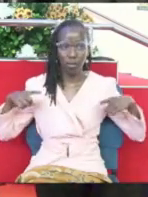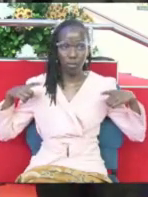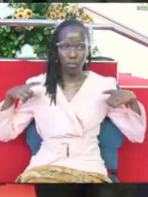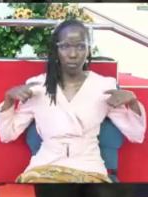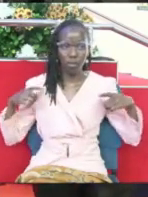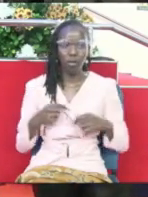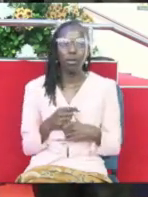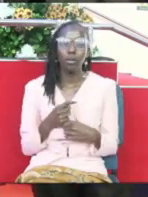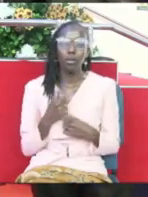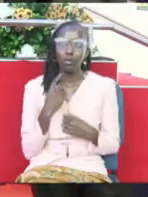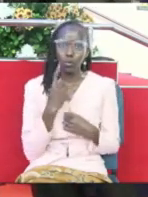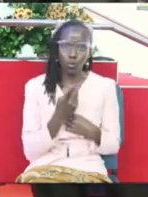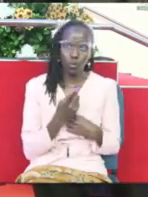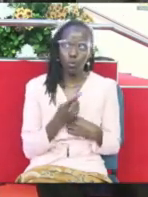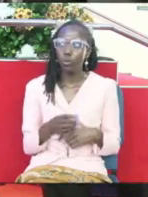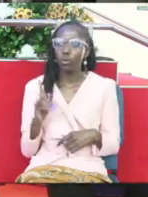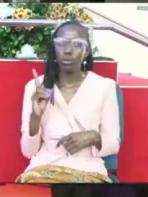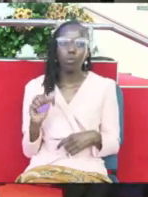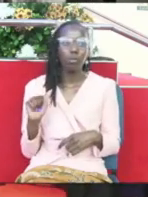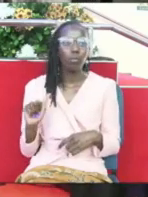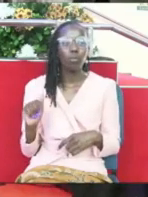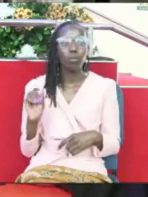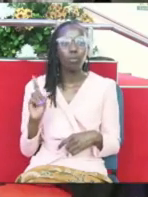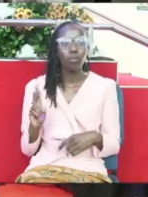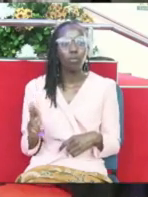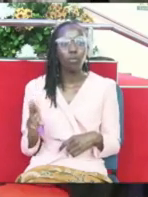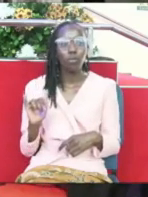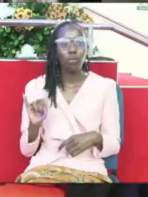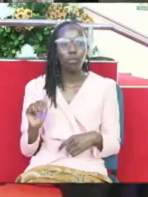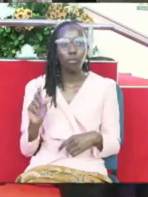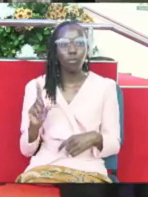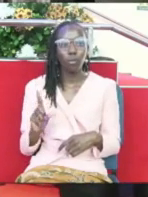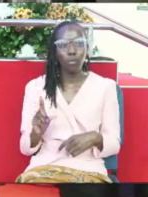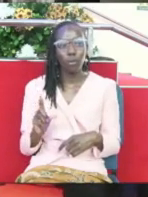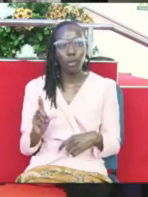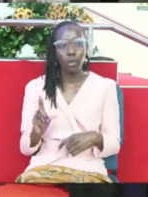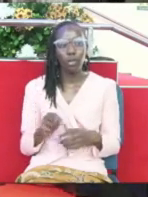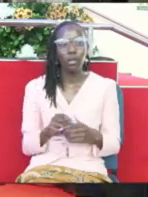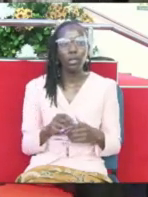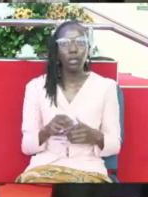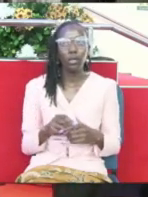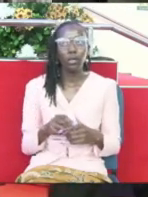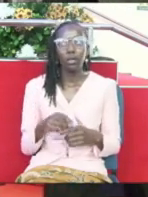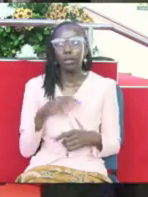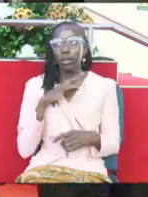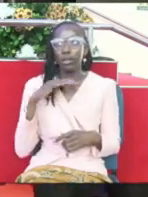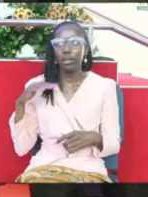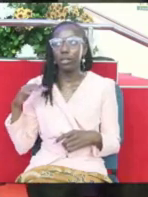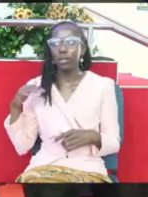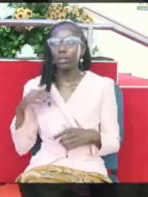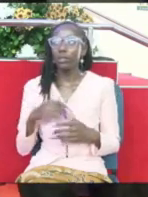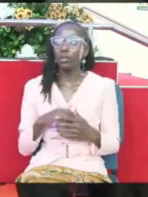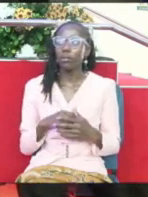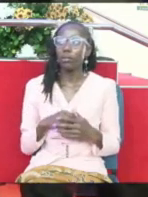simba. He had killed a bear. Alikuwa ameua dubu. And this uncircumcised Philistine was not going to be an exception. Na huyu Mfilisti